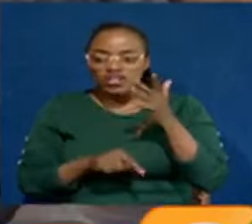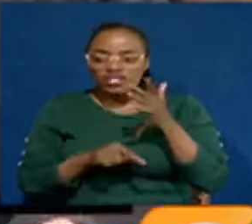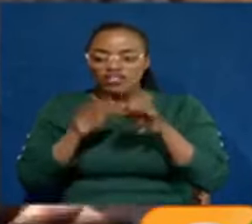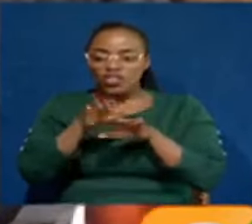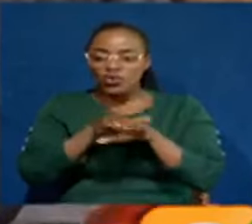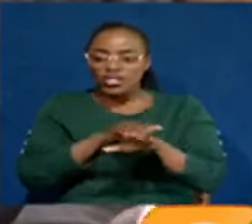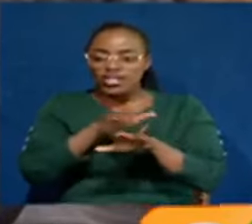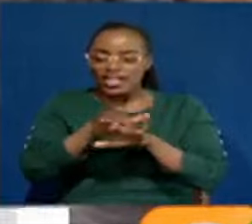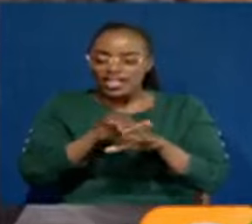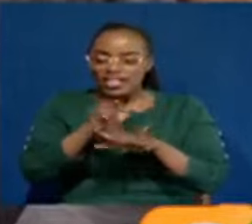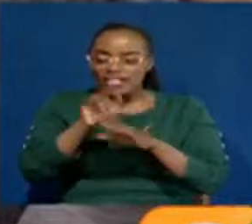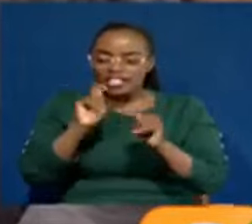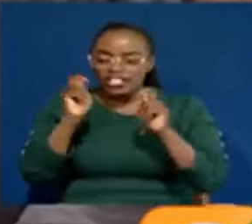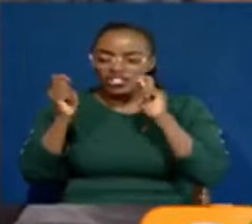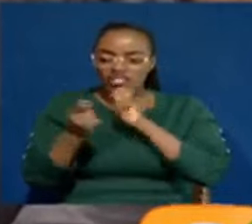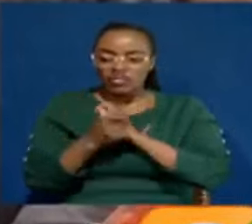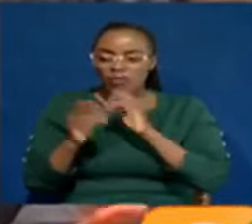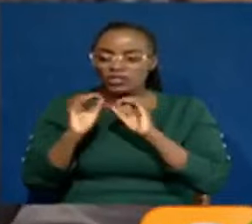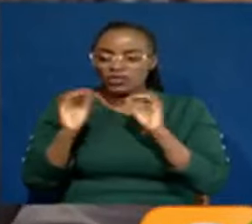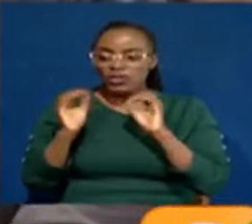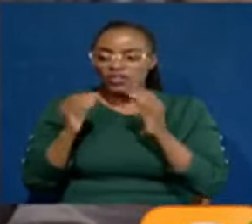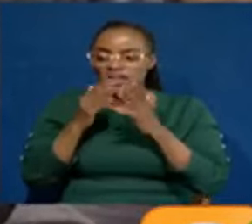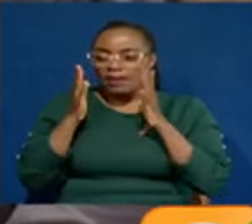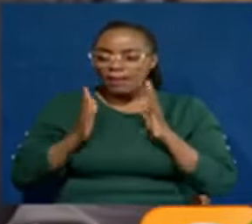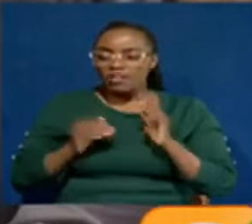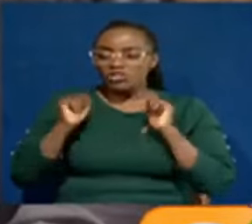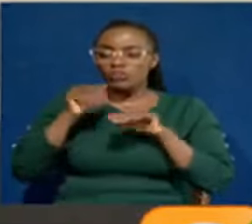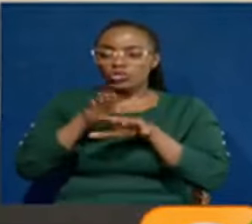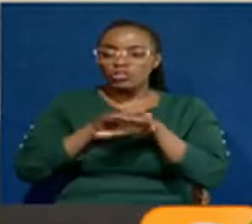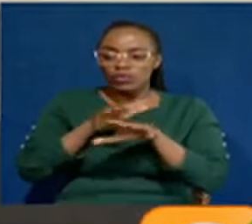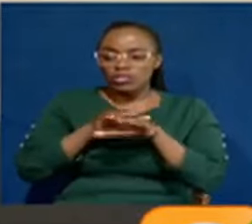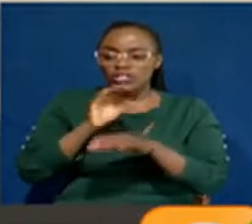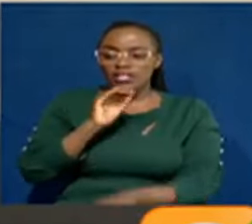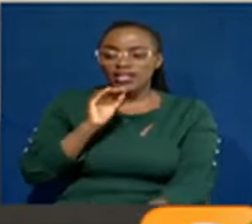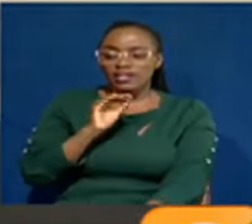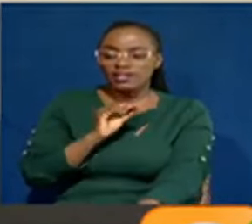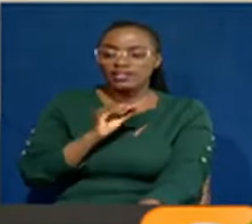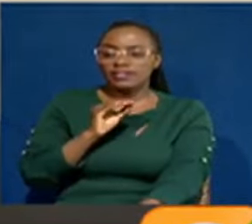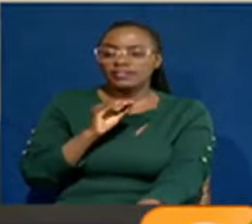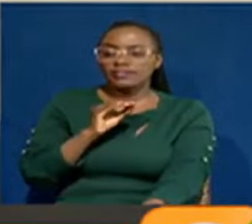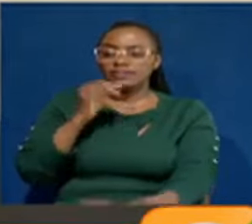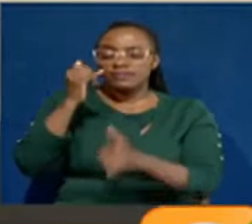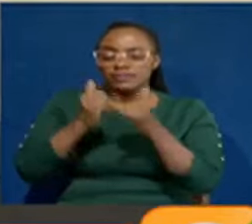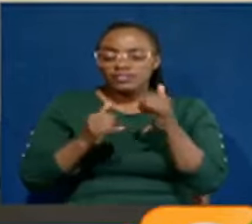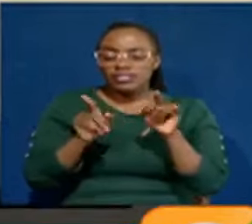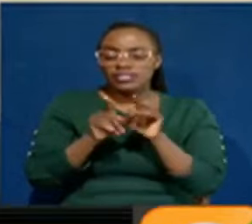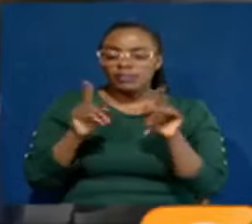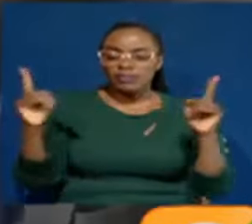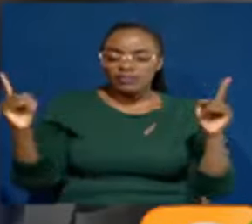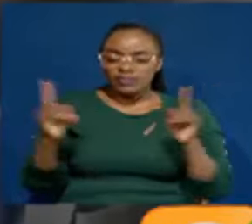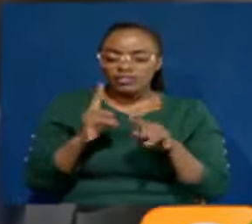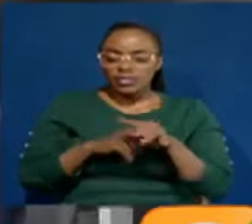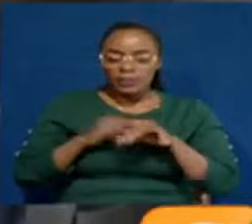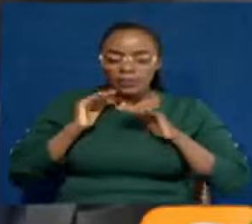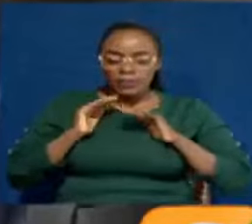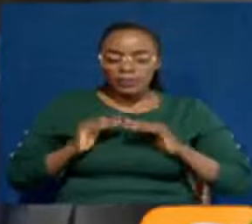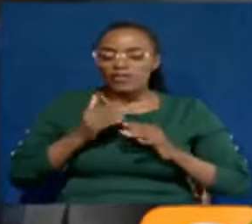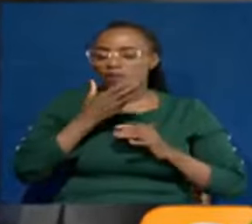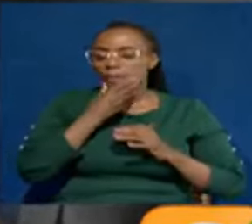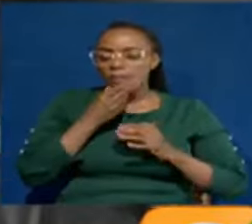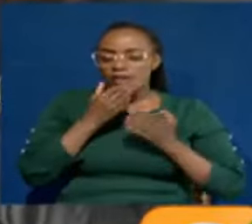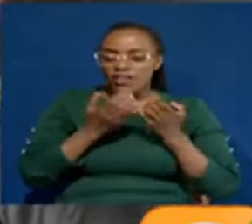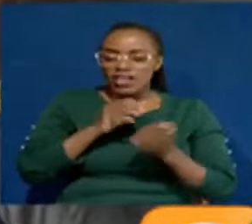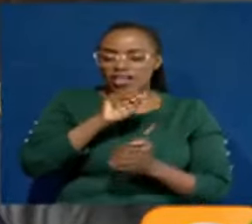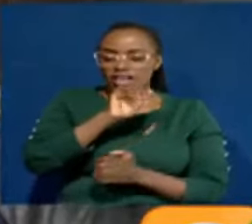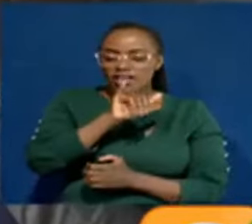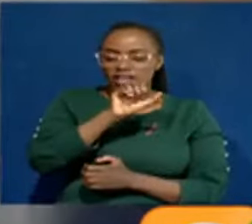delay that transformation. Nobody can delay it. And finally, it is temporary reprieve for businessman Agnes